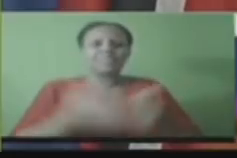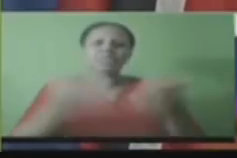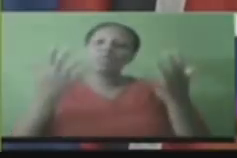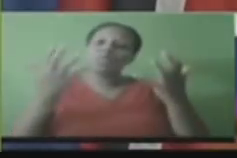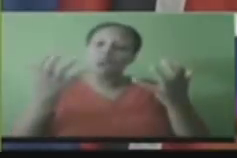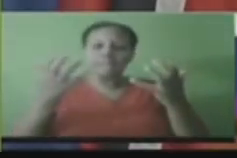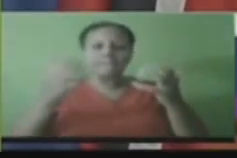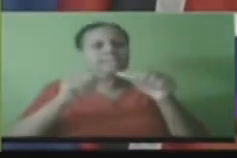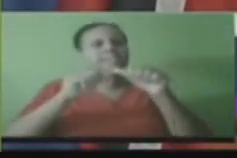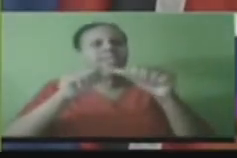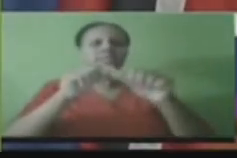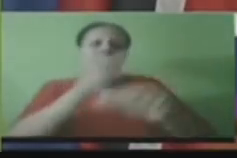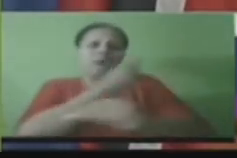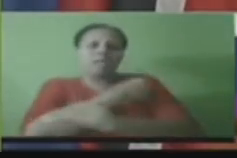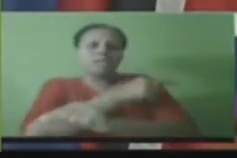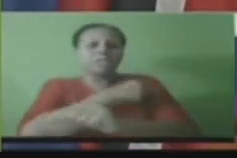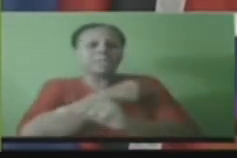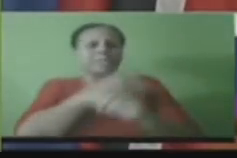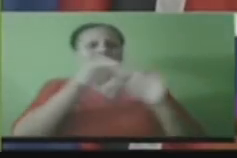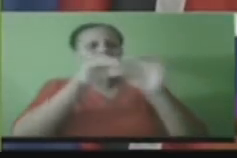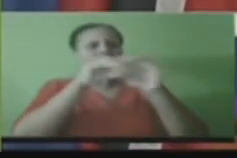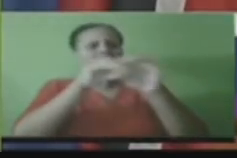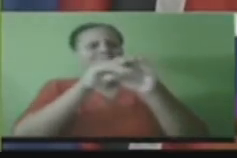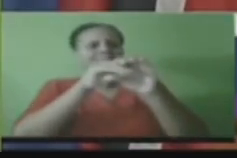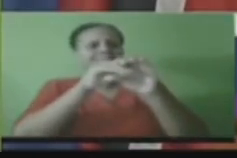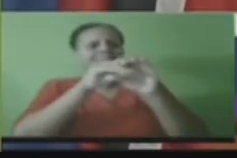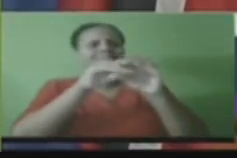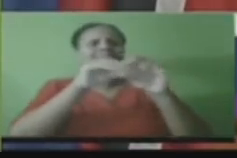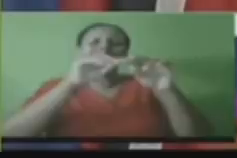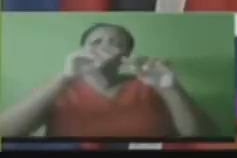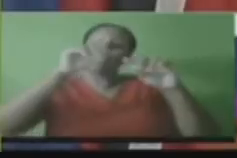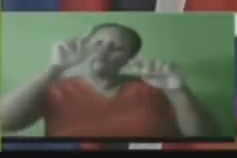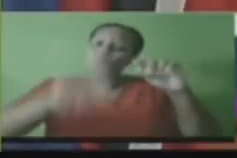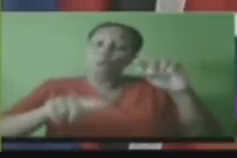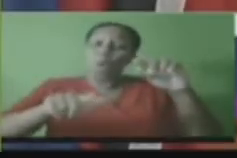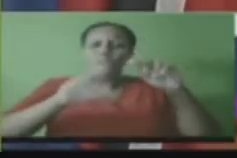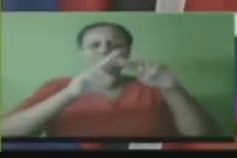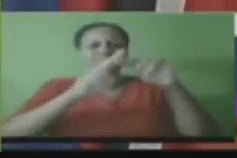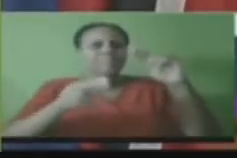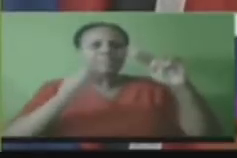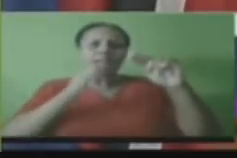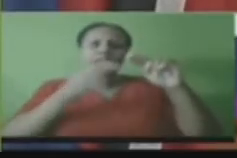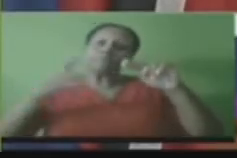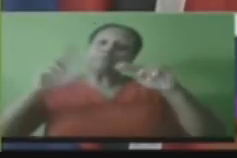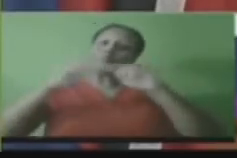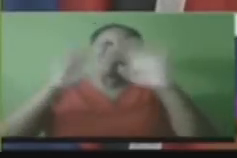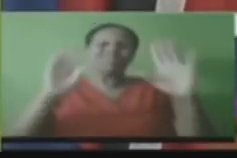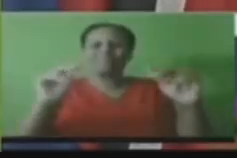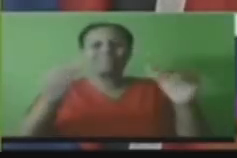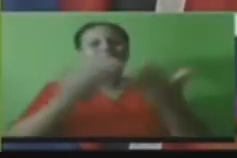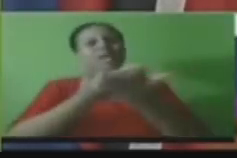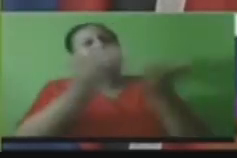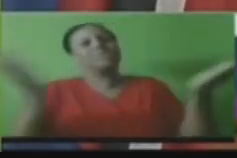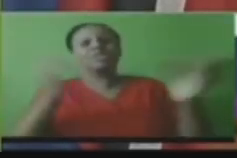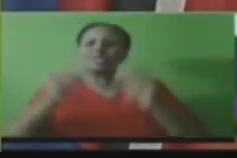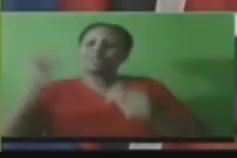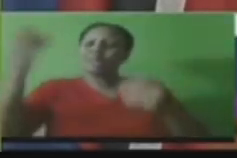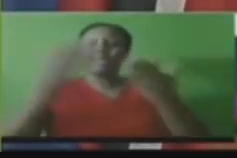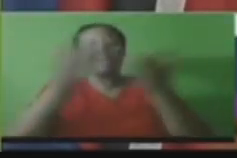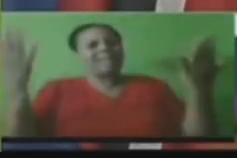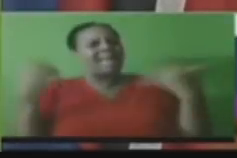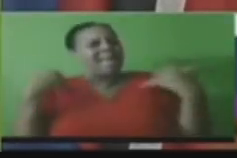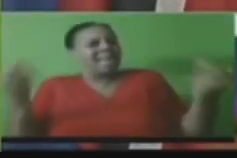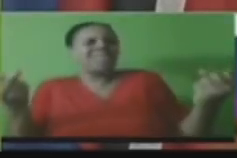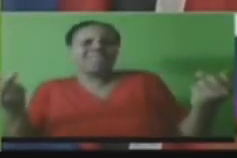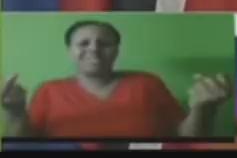our population well. Practice your 3 Ws properly. Wear your mask